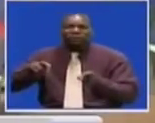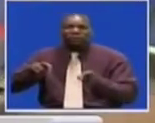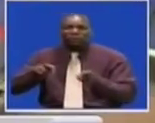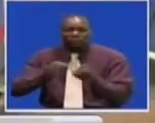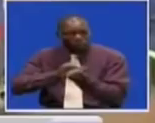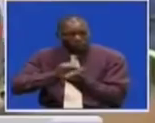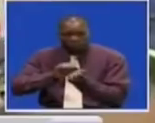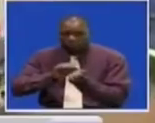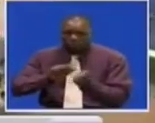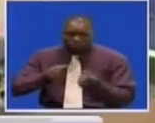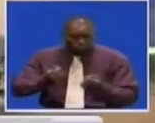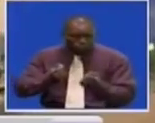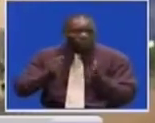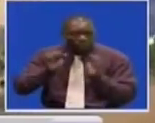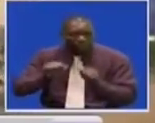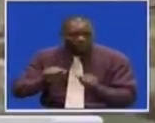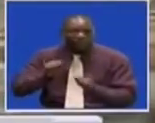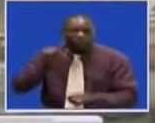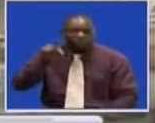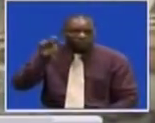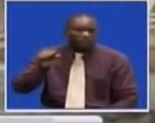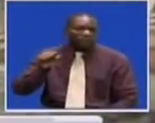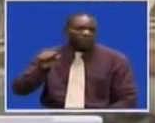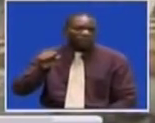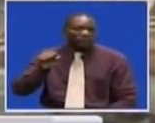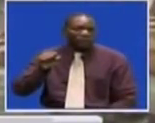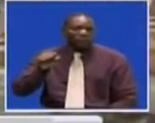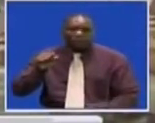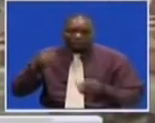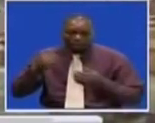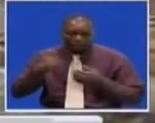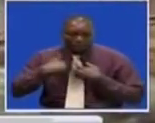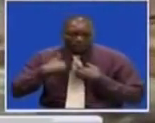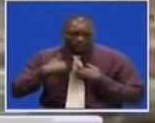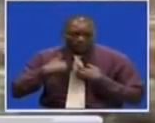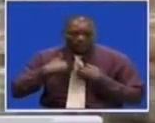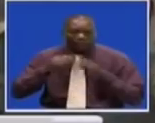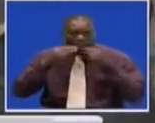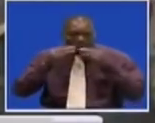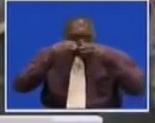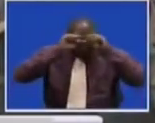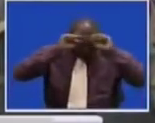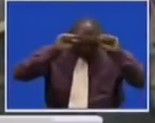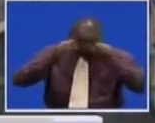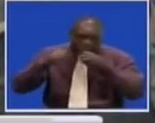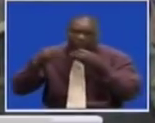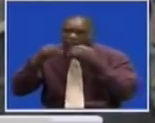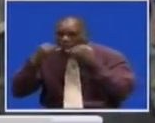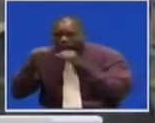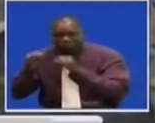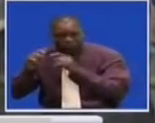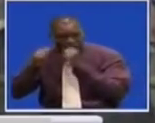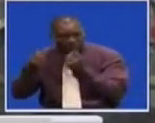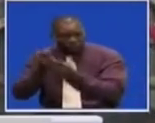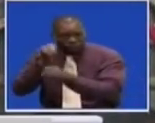Permanent Secretary Stad Mwale had a message from the President to deliver to the task force working on the bridge. His Excellency sent